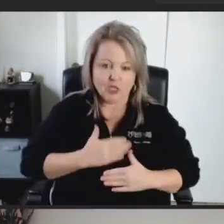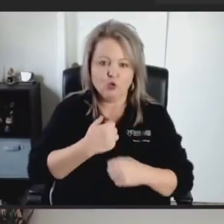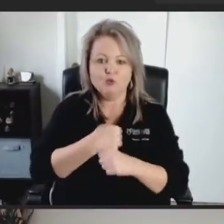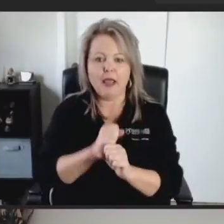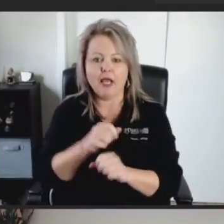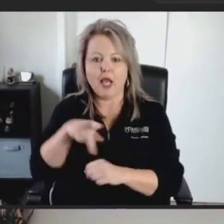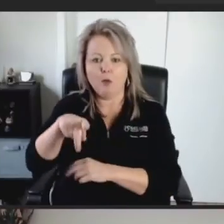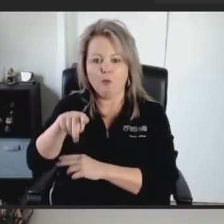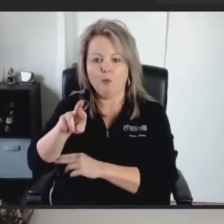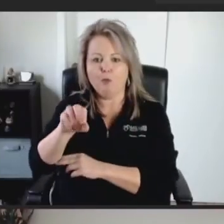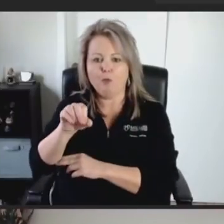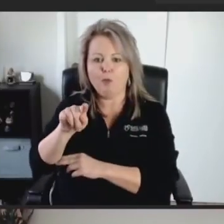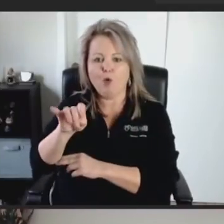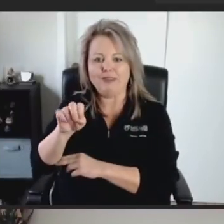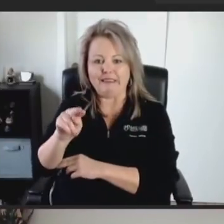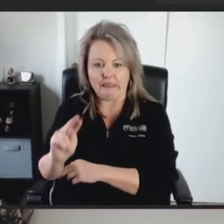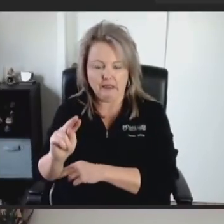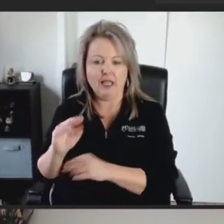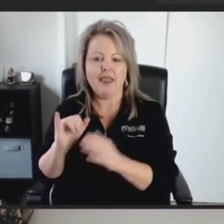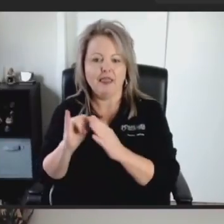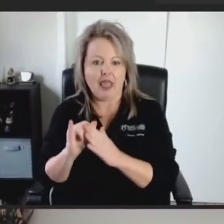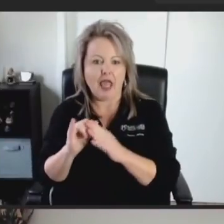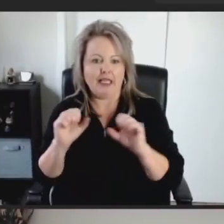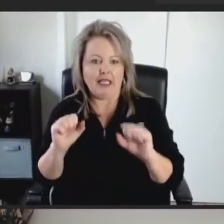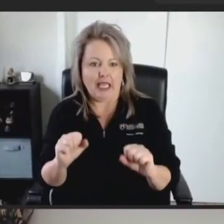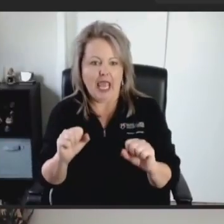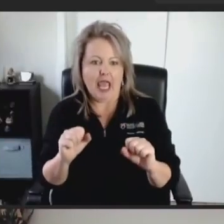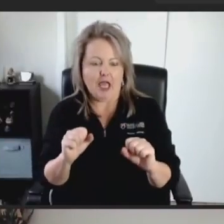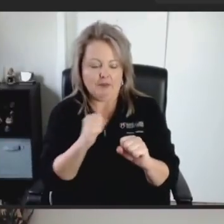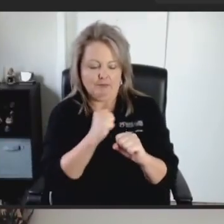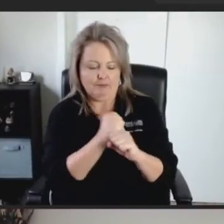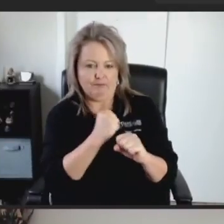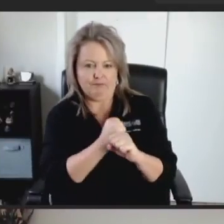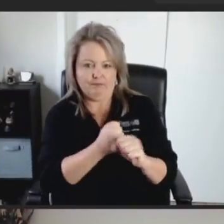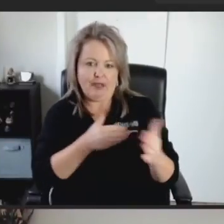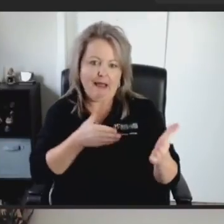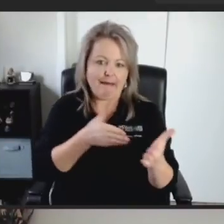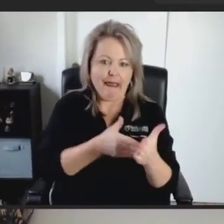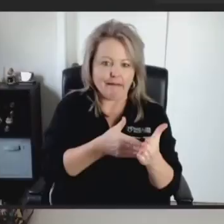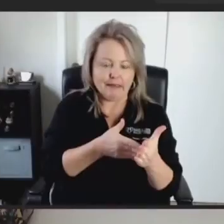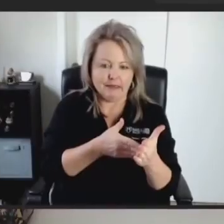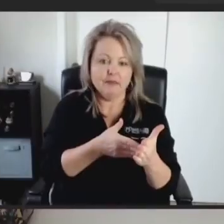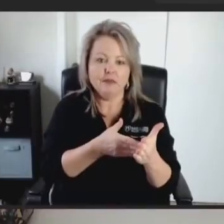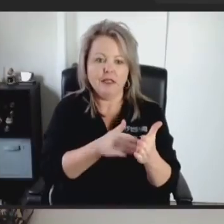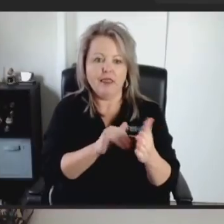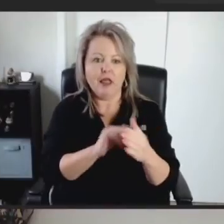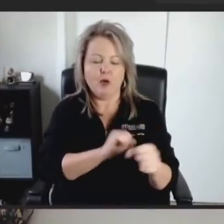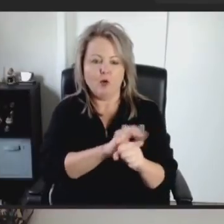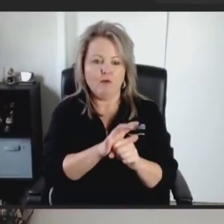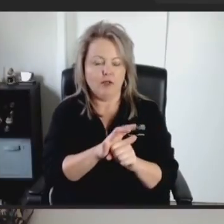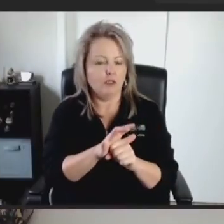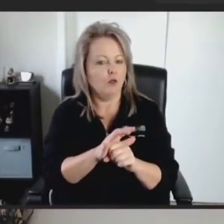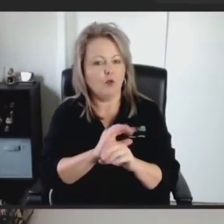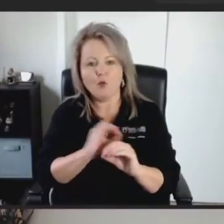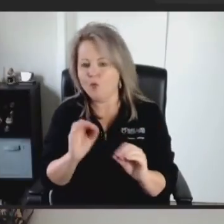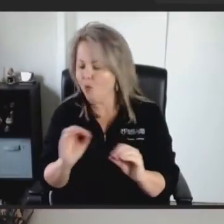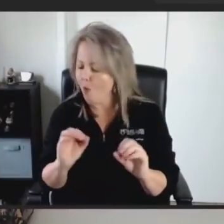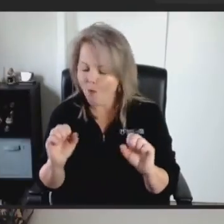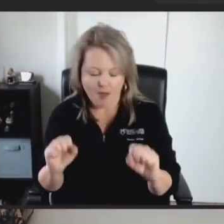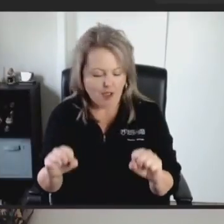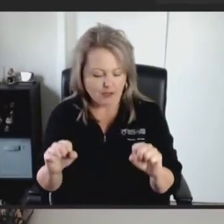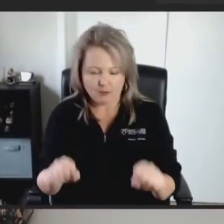that is part of COVID-19 so that your body can make immunity against it. So no possibility of at all